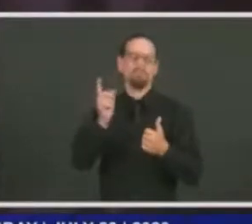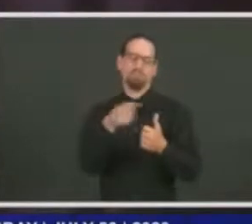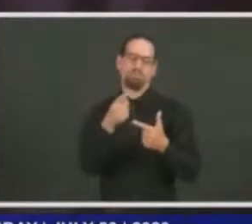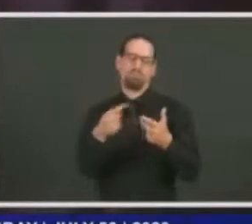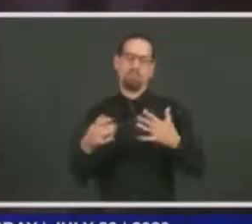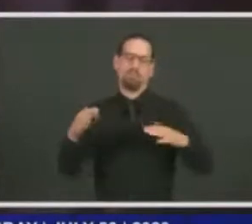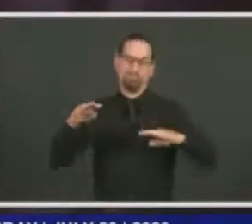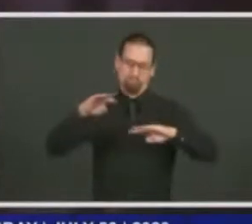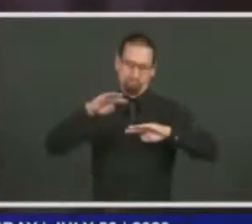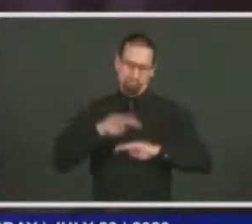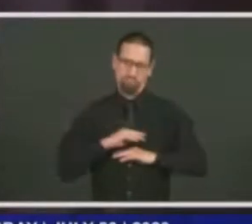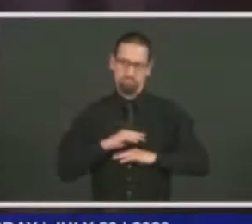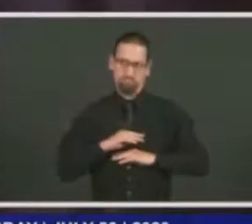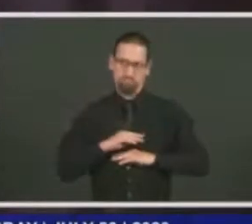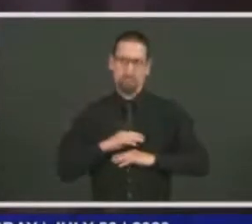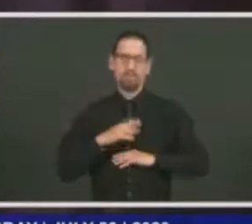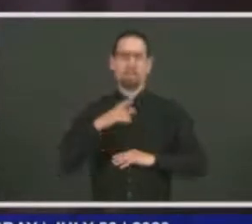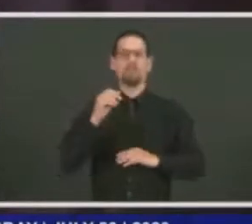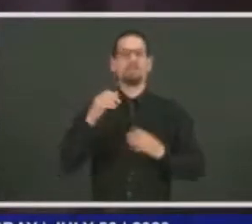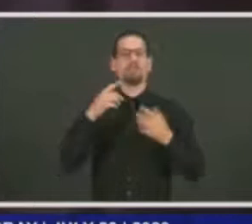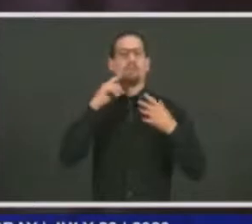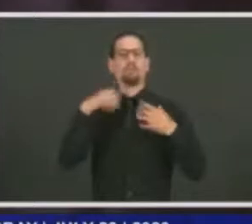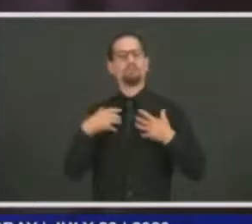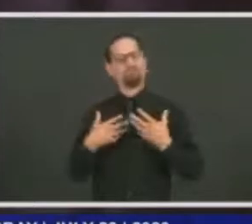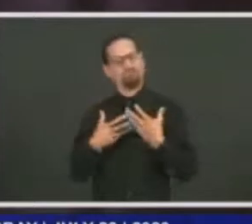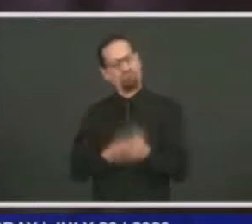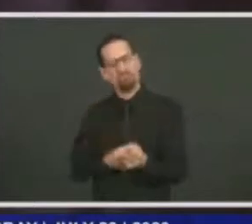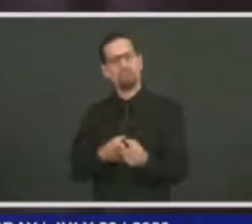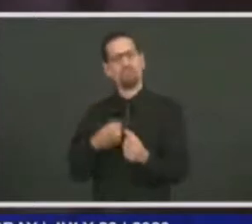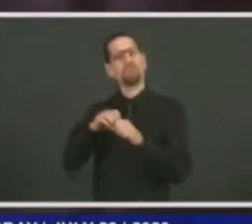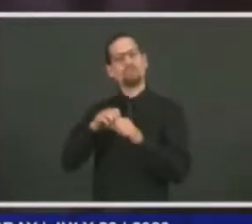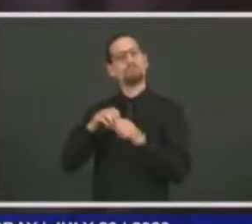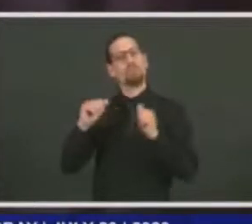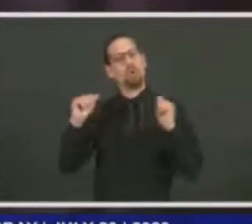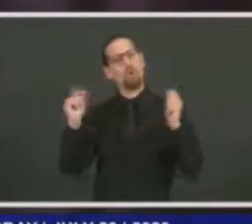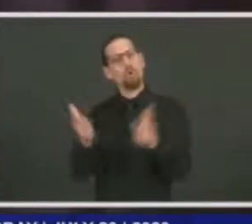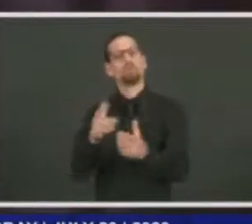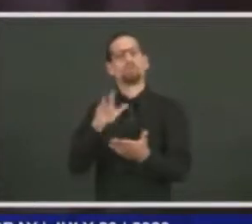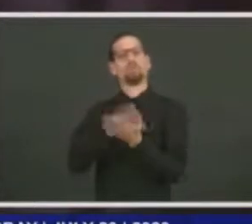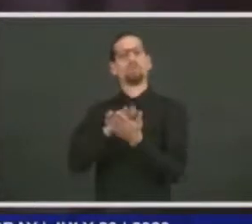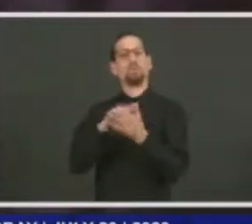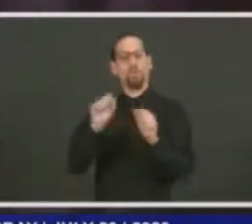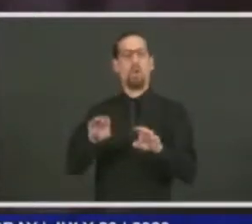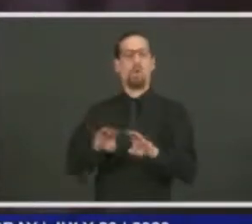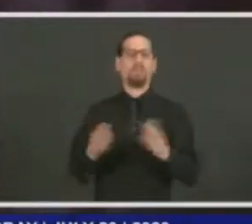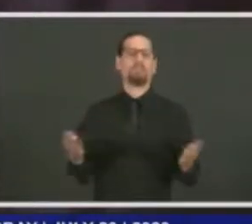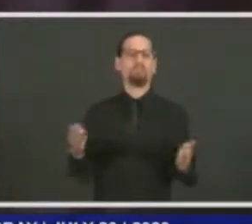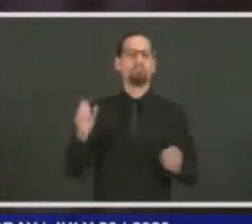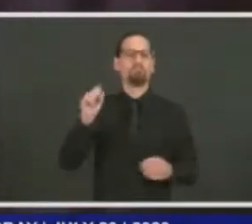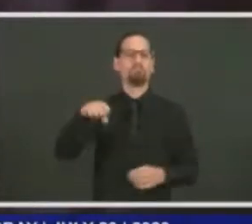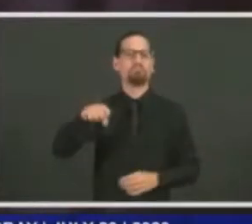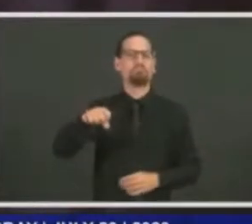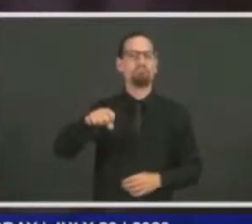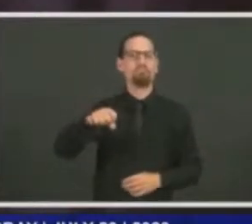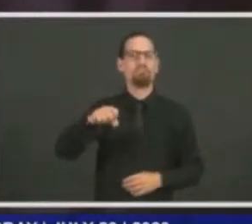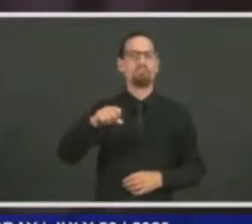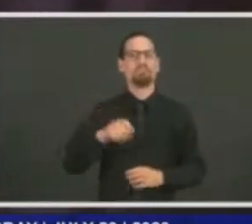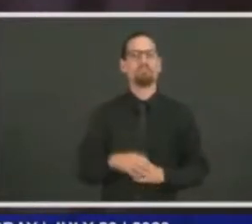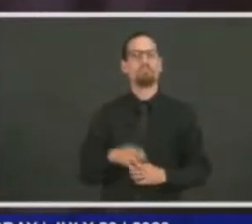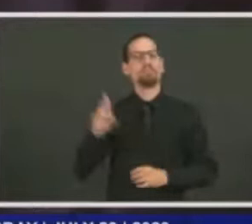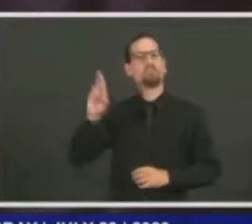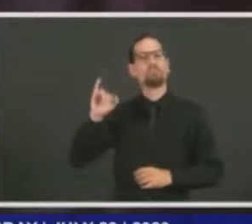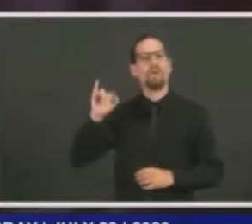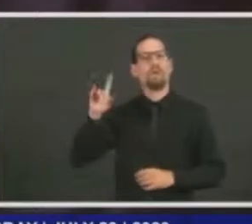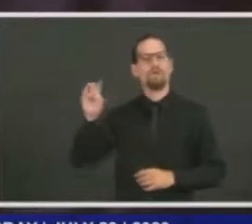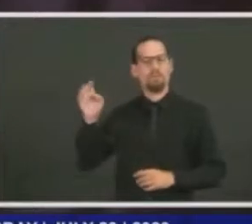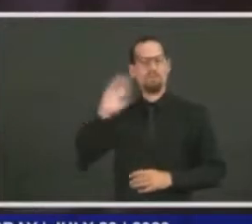can open safely. But no matter what scenario we use, our team at RIDE will stay on the job supporting local school leaders to make